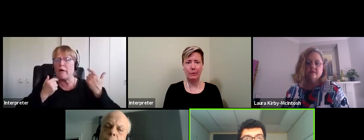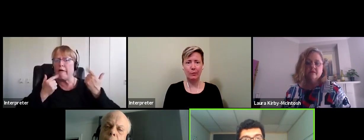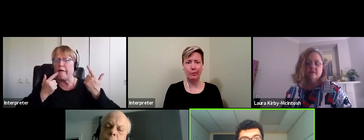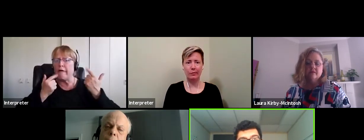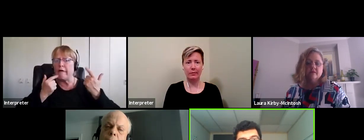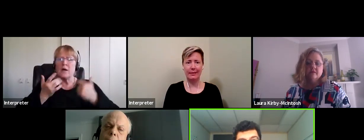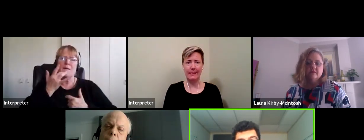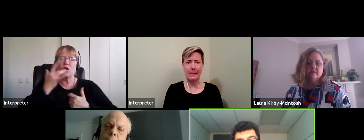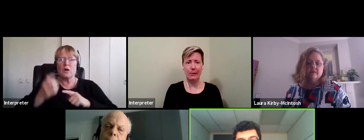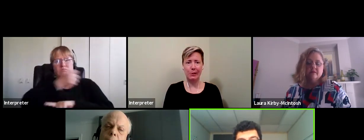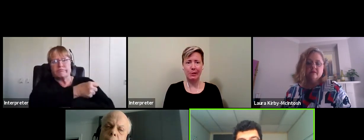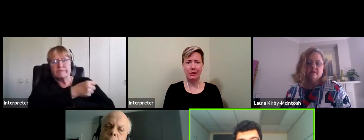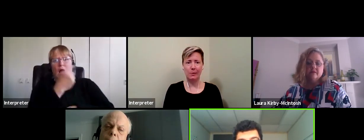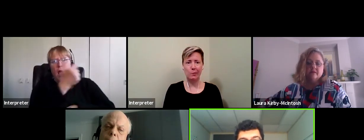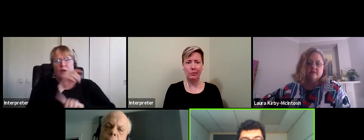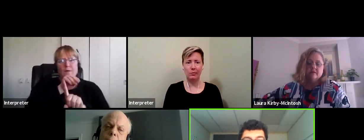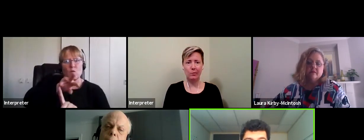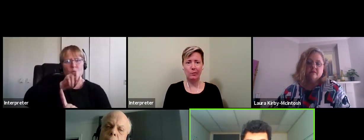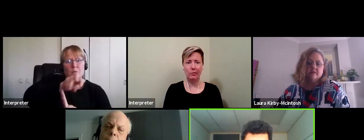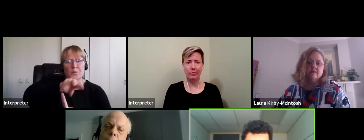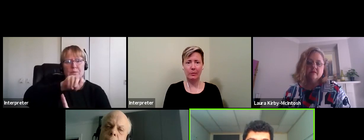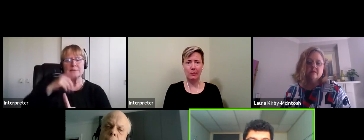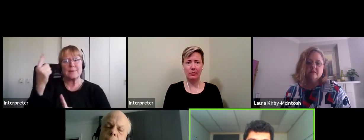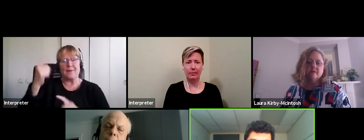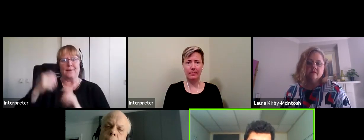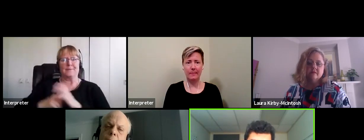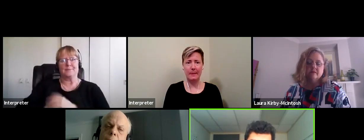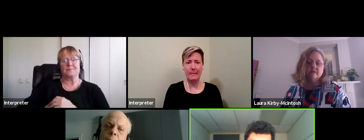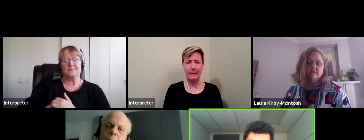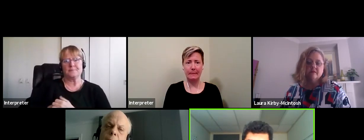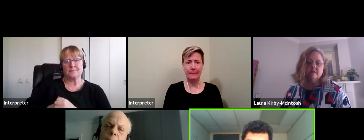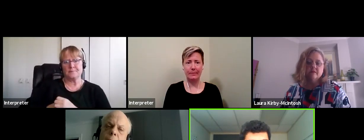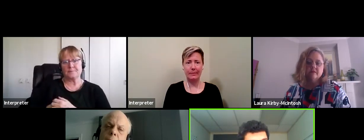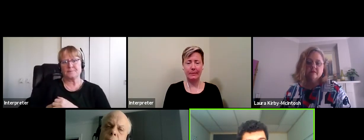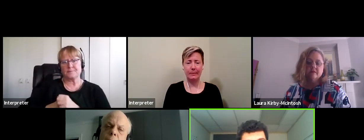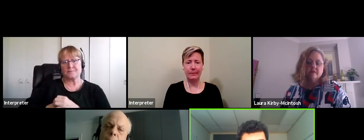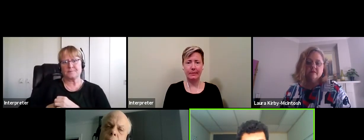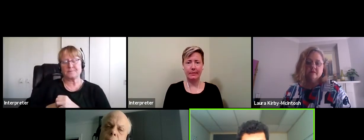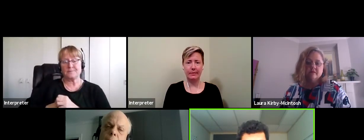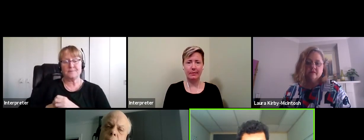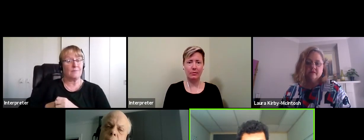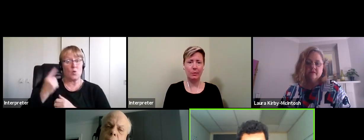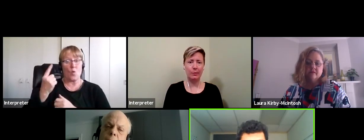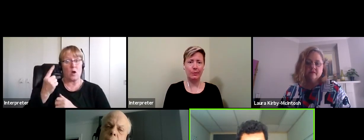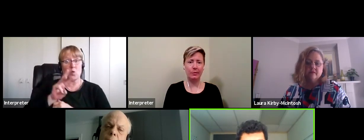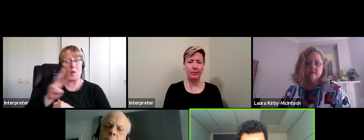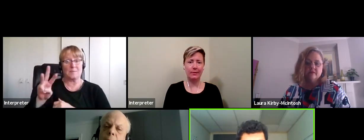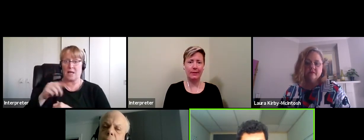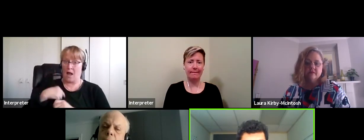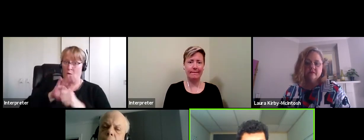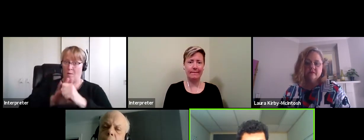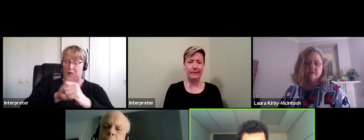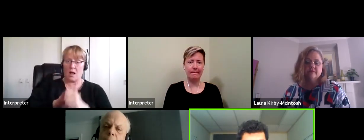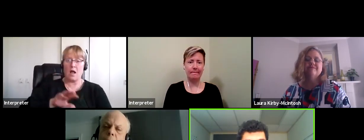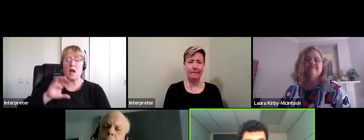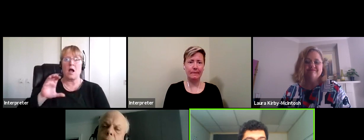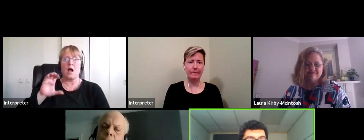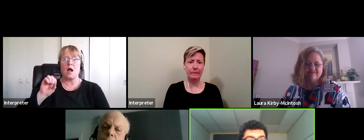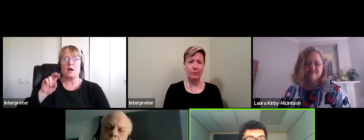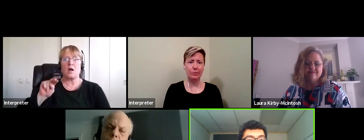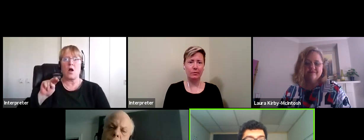some of the kind of stimulation that they would have had under normal times out in the community. There's a great website I'll plug for,